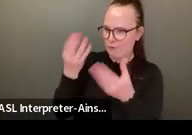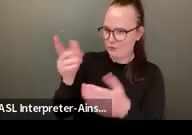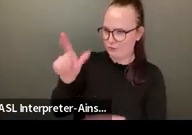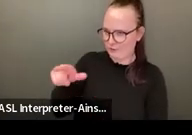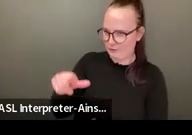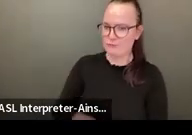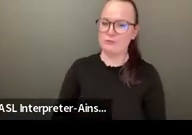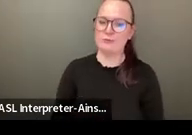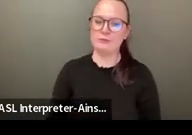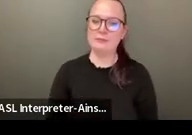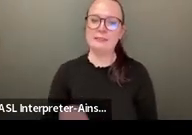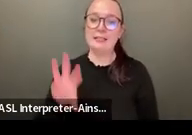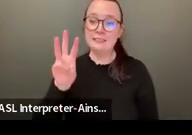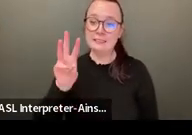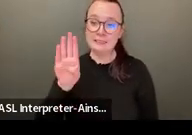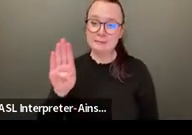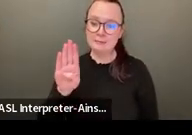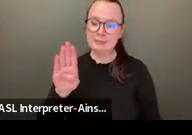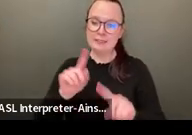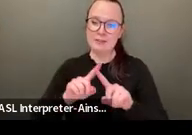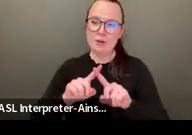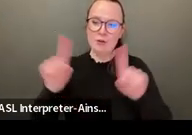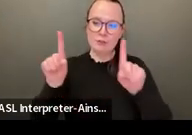6B, the alternate assessment,